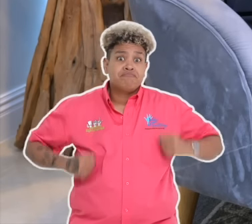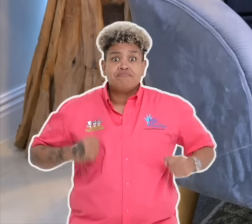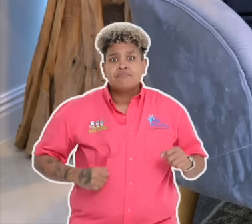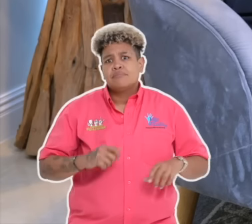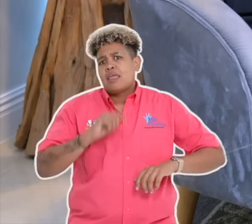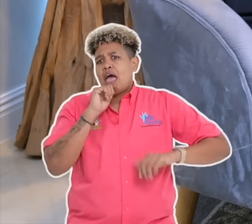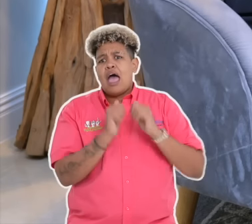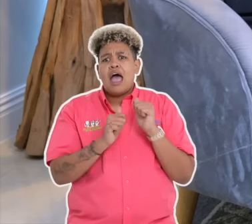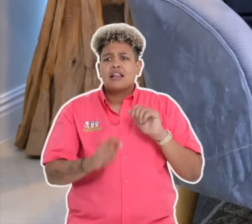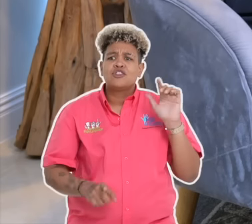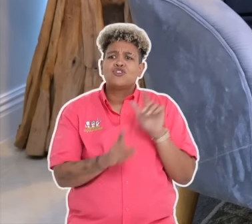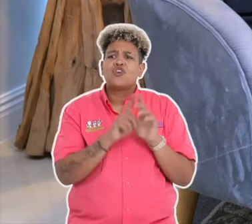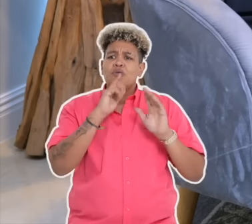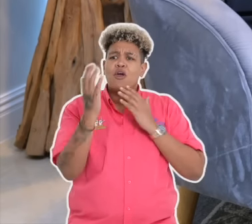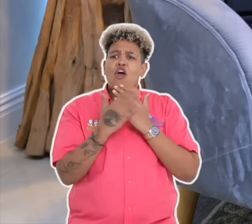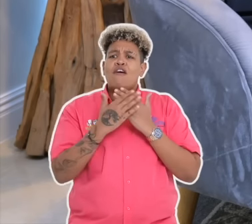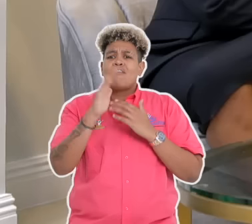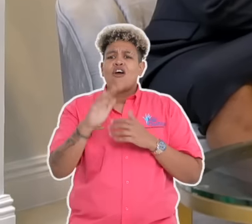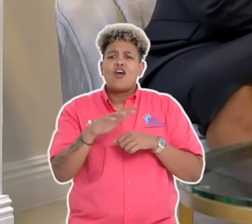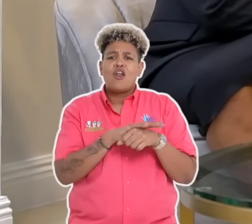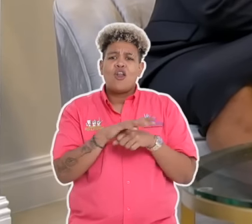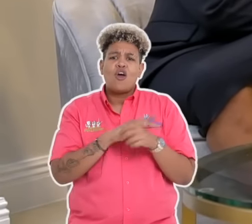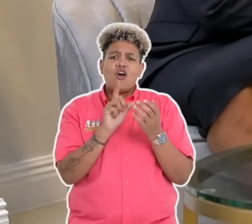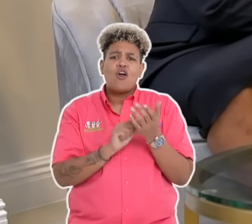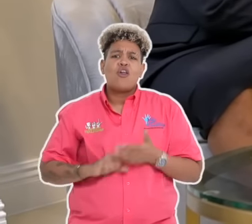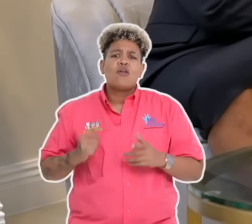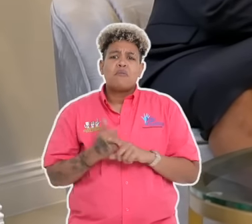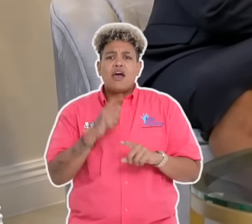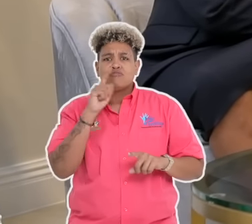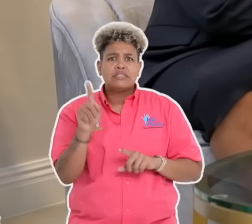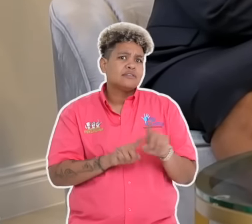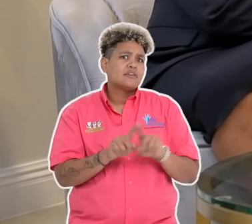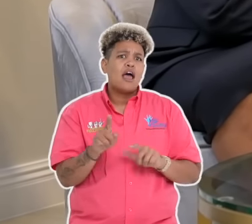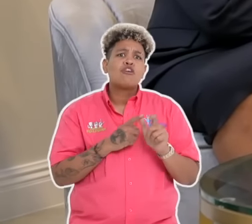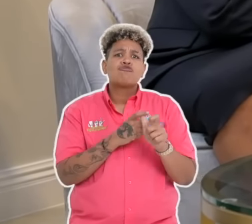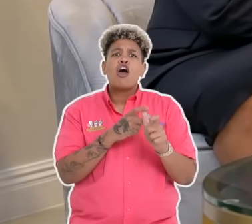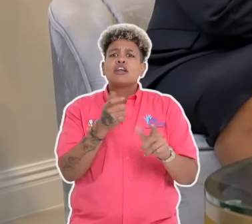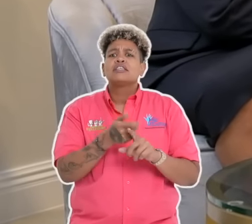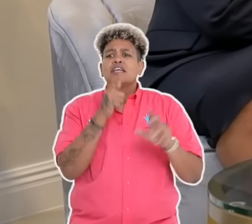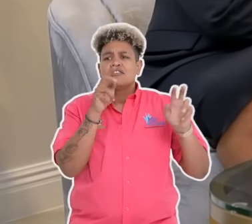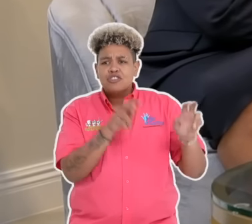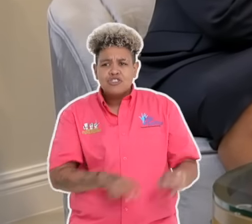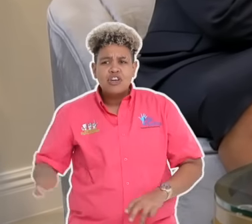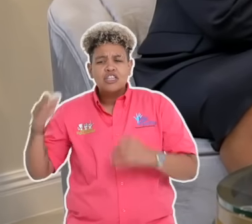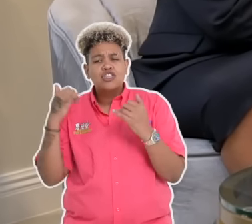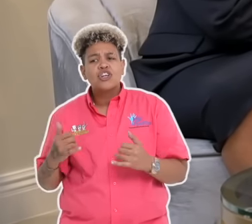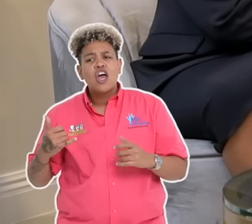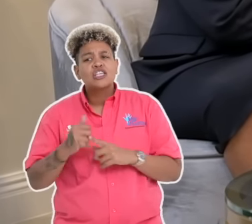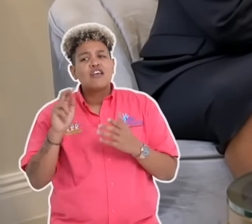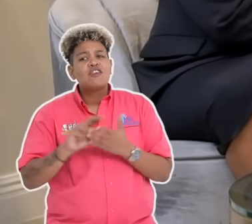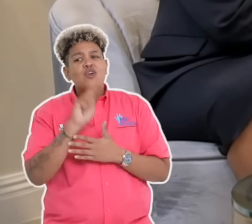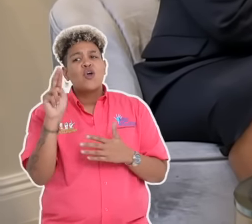superstar, like super athlete, showing up on the cover, I think, of your local newspapers, a real superstar. And you are transitioning now